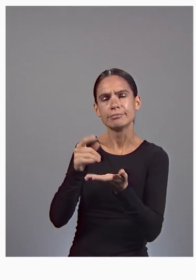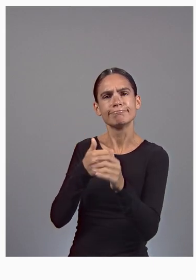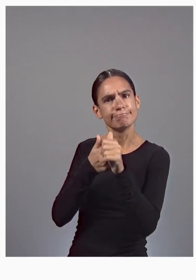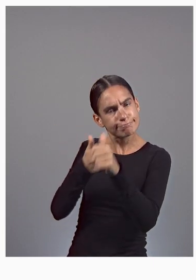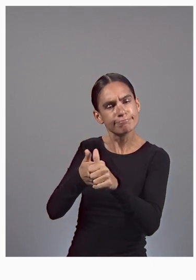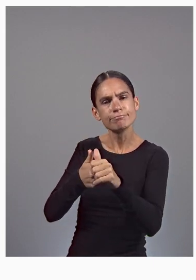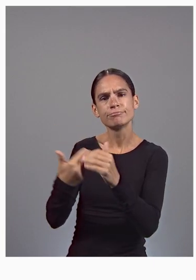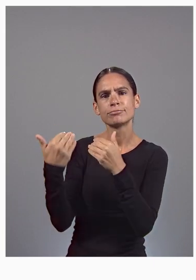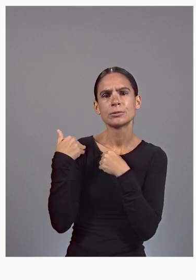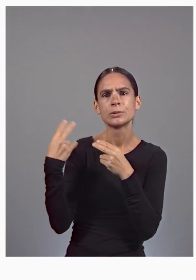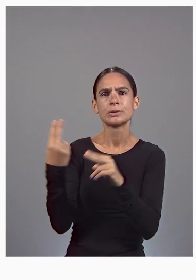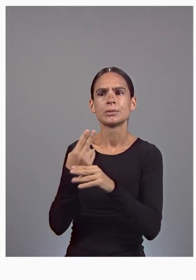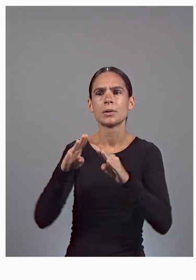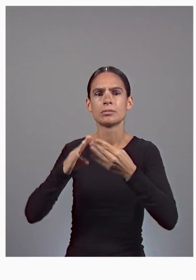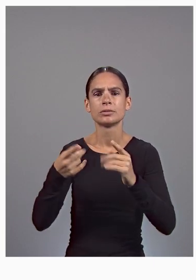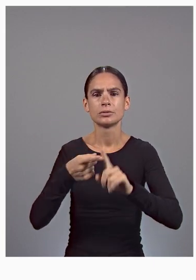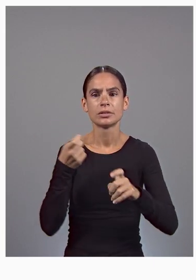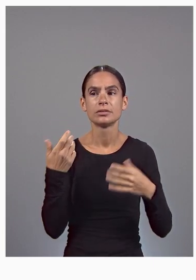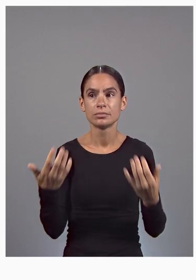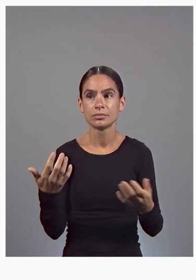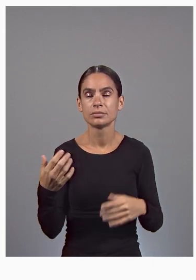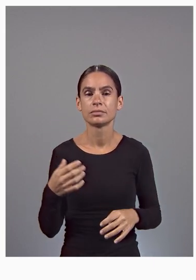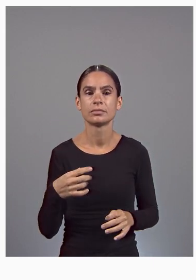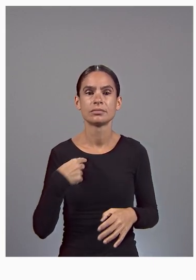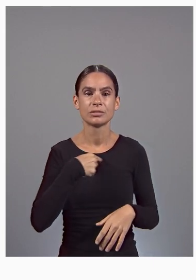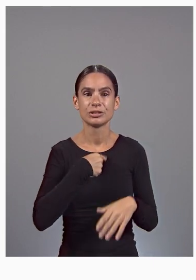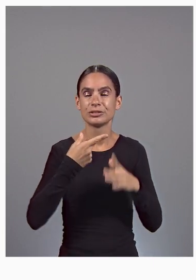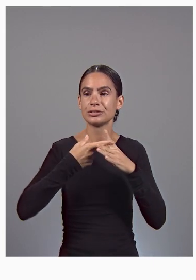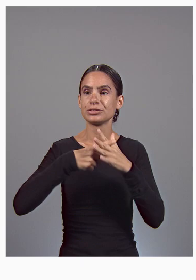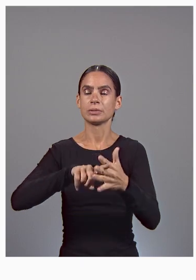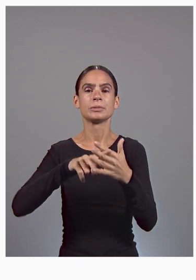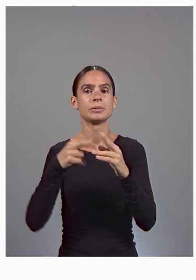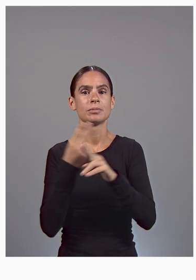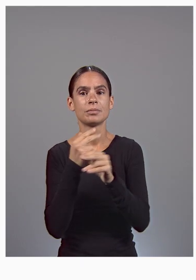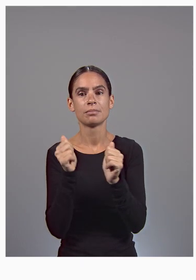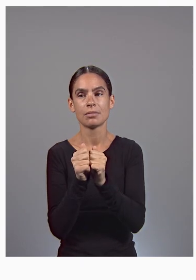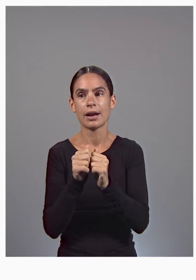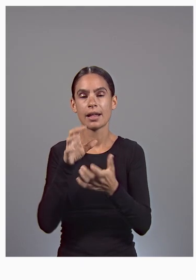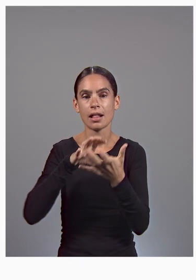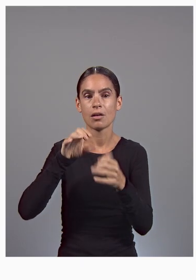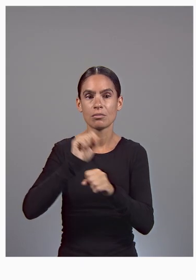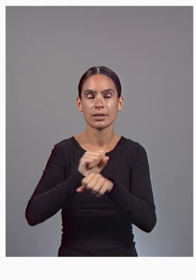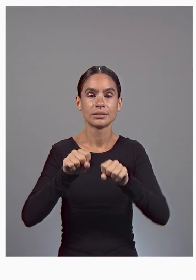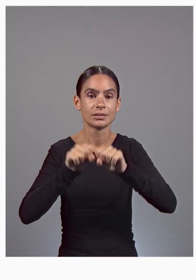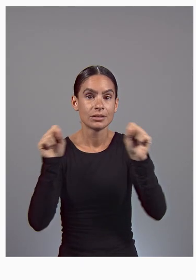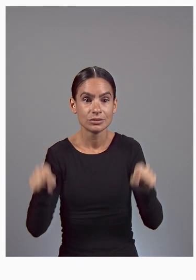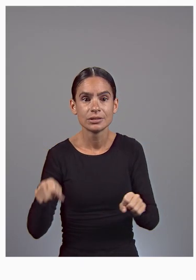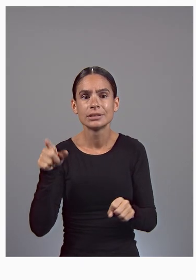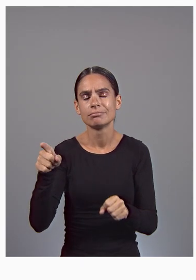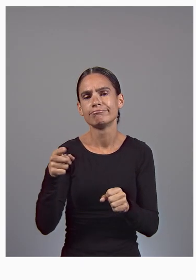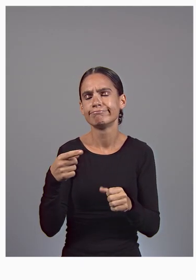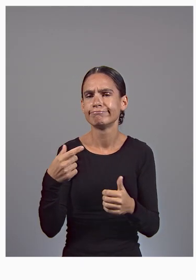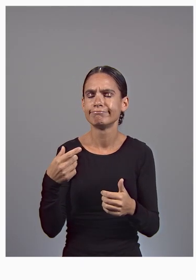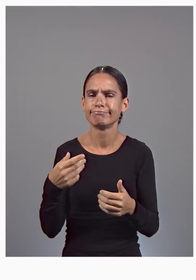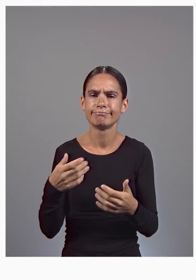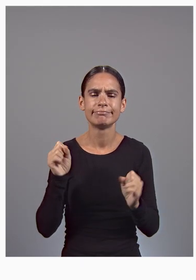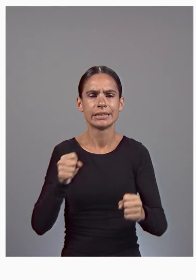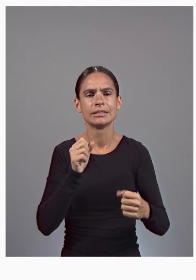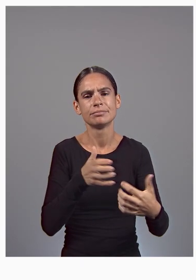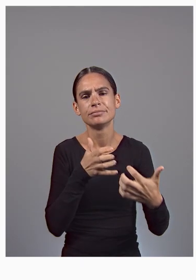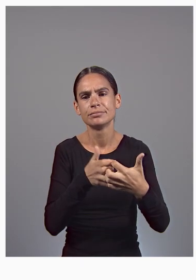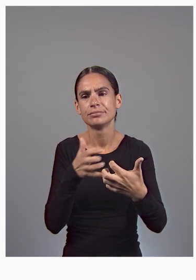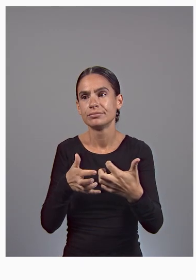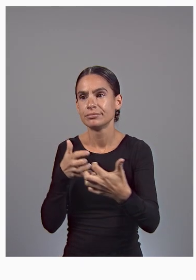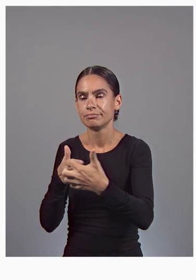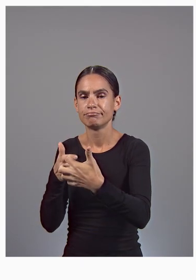through policy. So we're going to start with Cloud Workstations, a complete development environment in the cloud. Cloud Workstations is highly